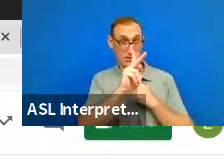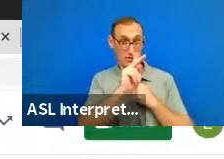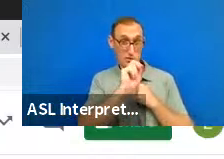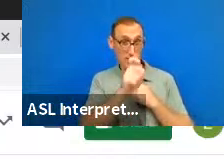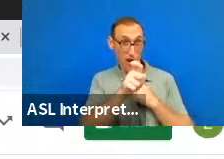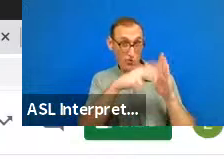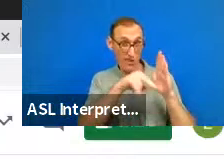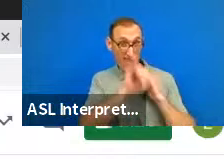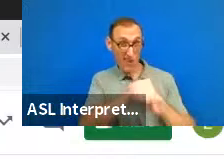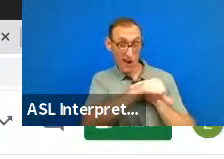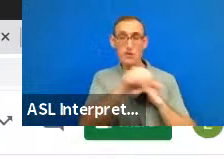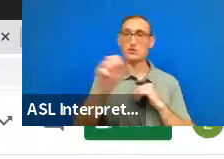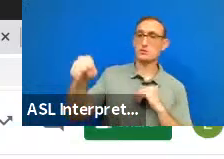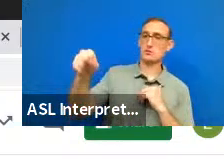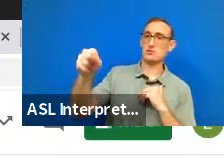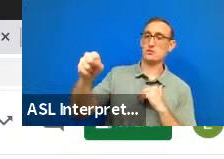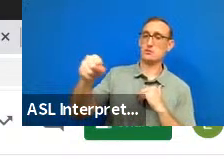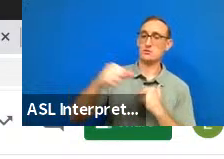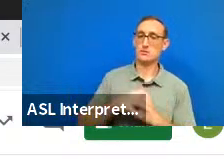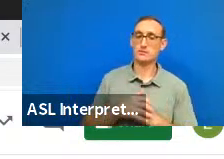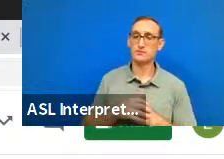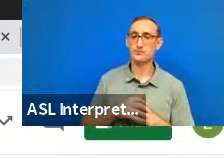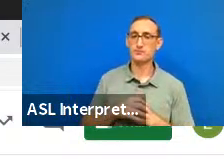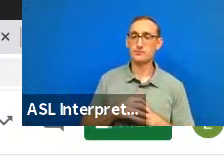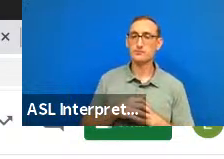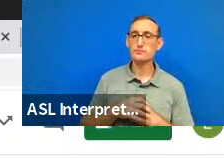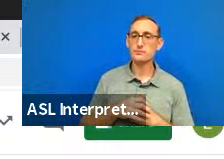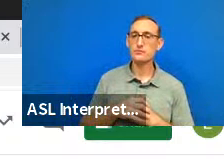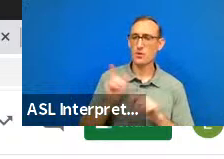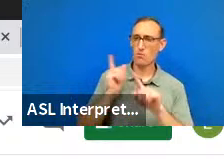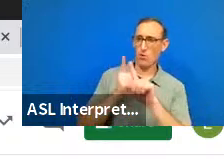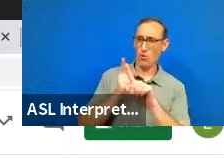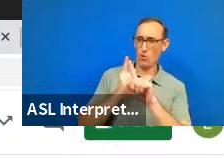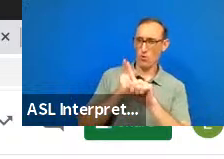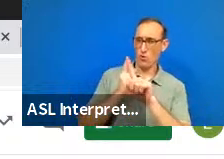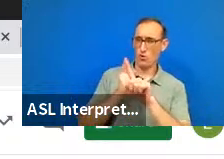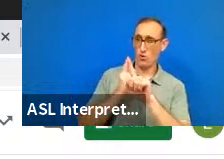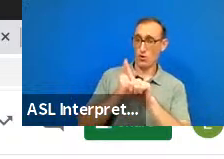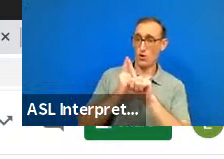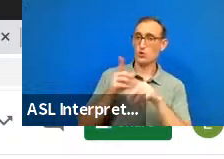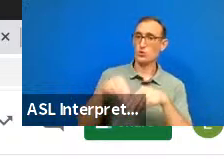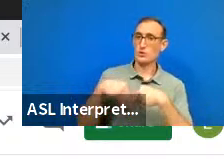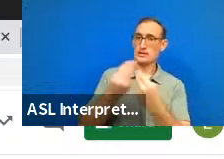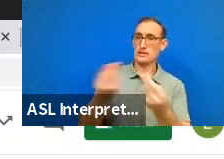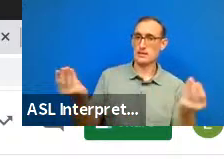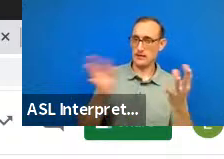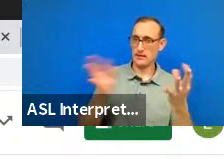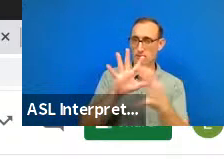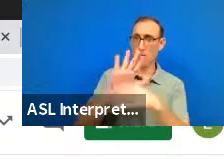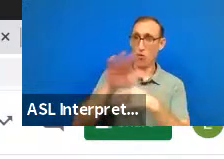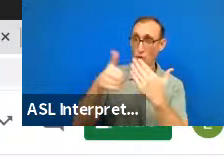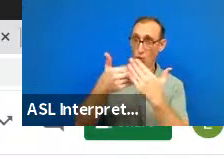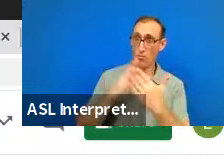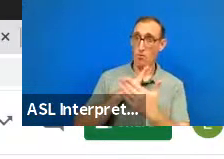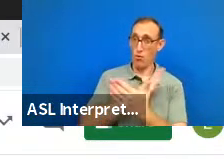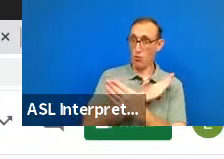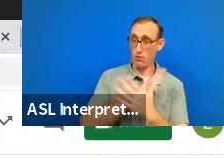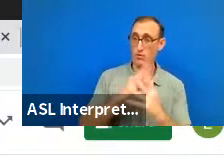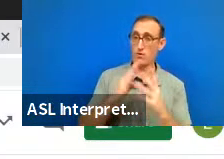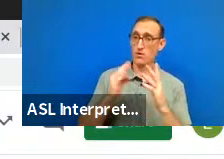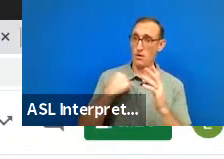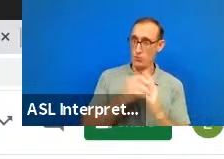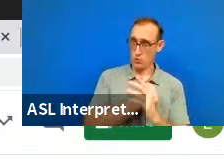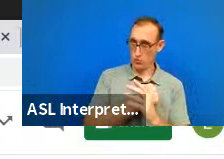Yes, and I think the idea to get feedback to all board members was because there was a perception that some